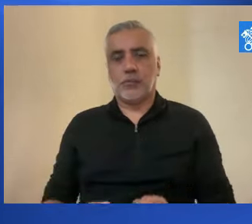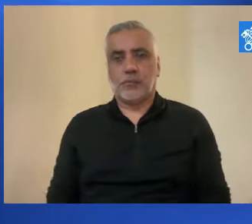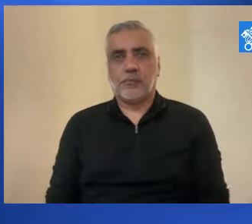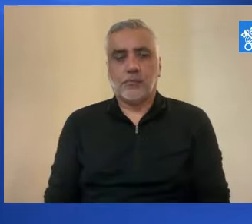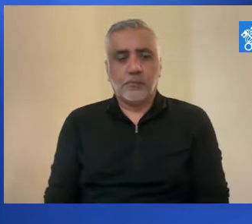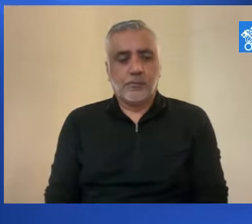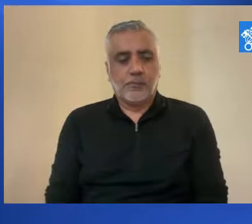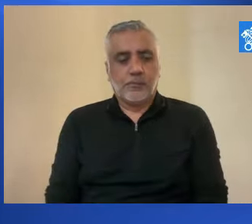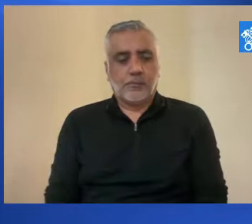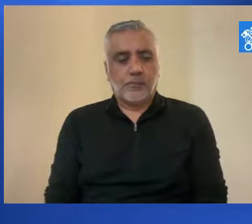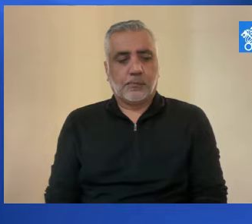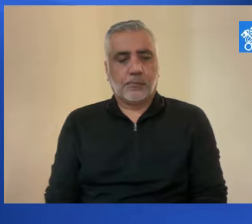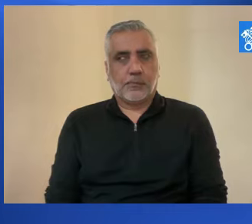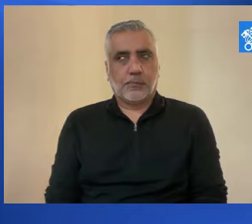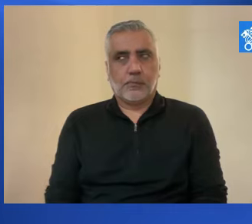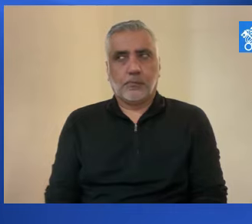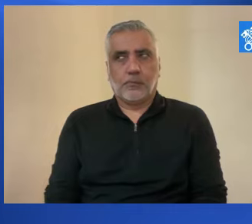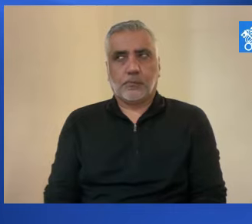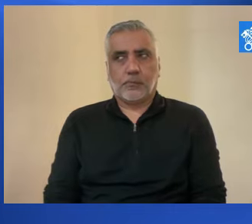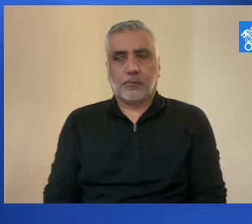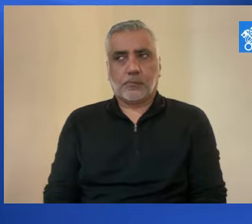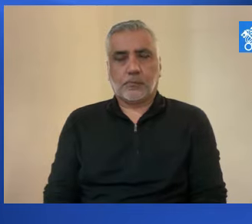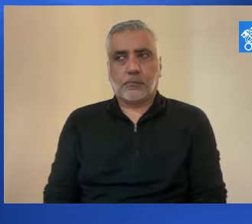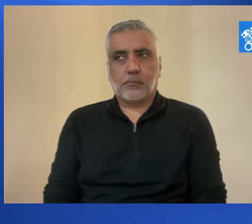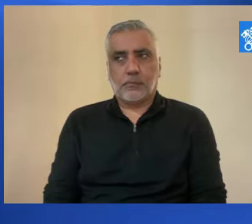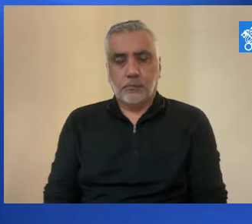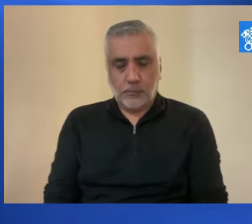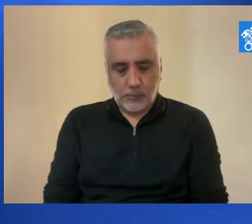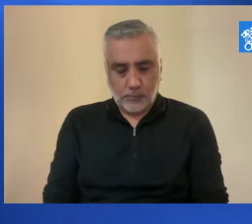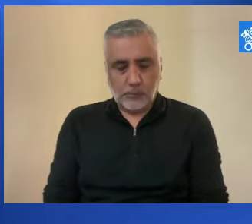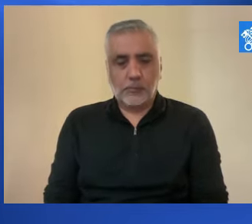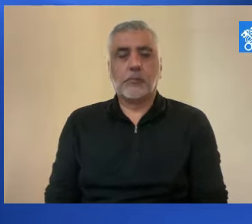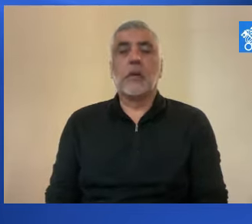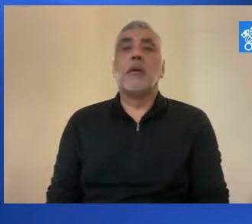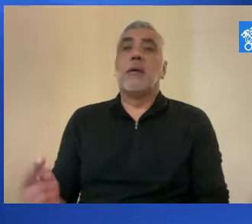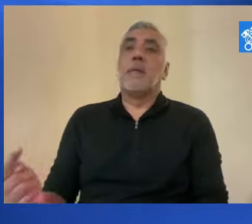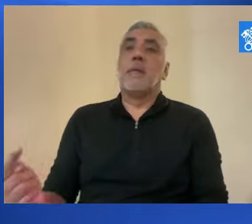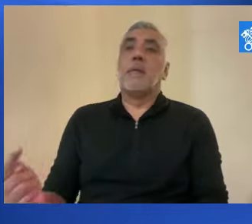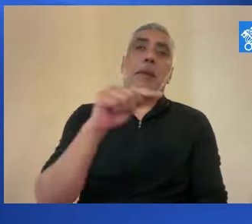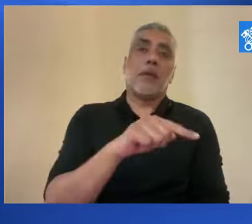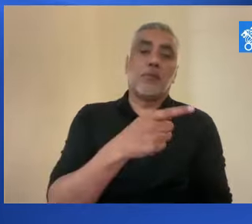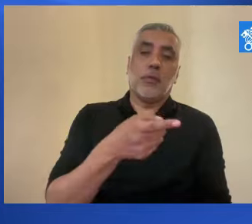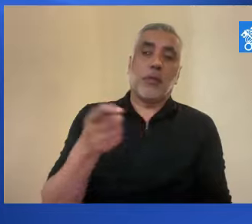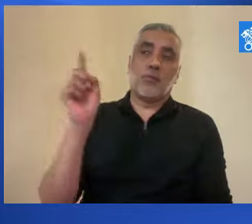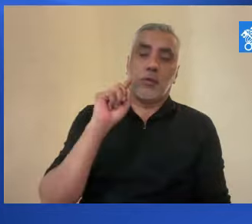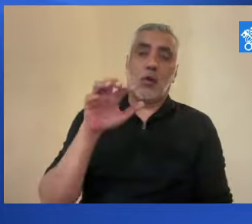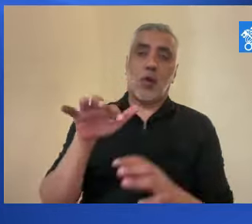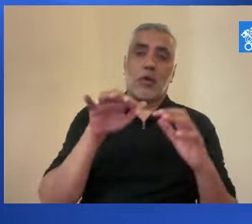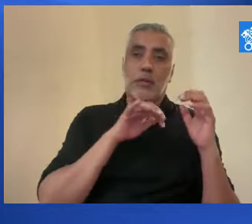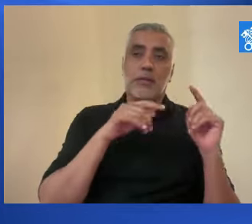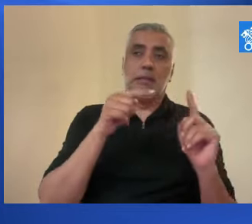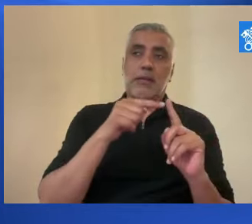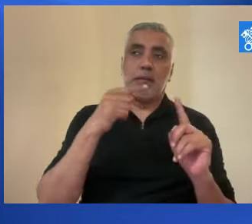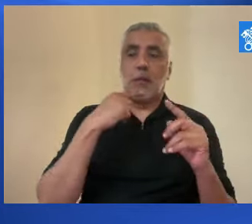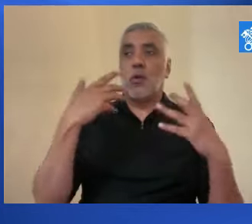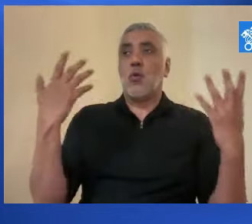Going again back to last week's audience, the Pope continued and saying, quote, who knows, perhaps in the community of Corinth nobody thought